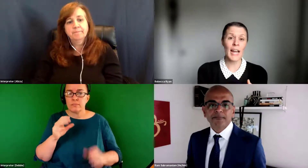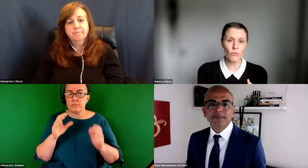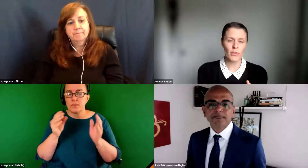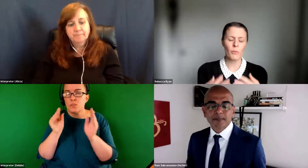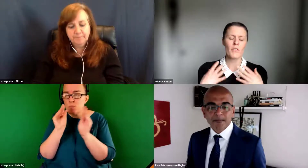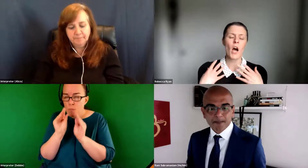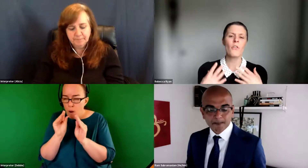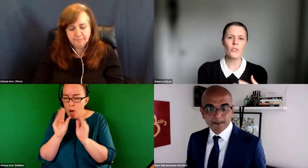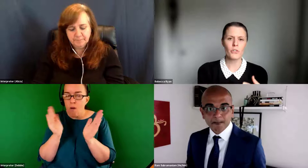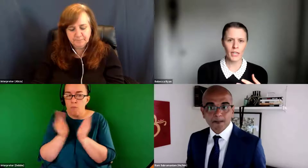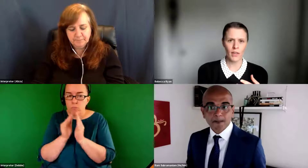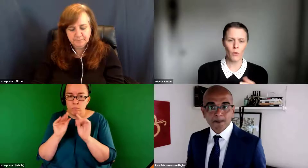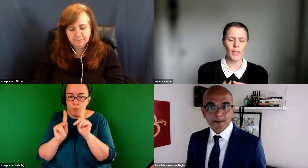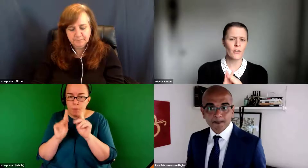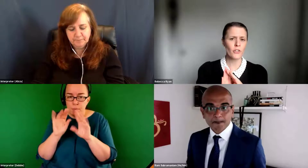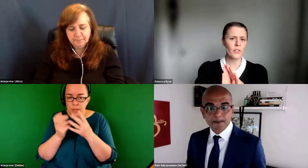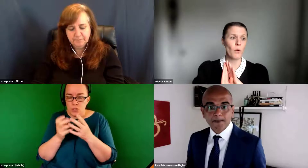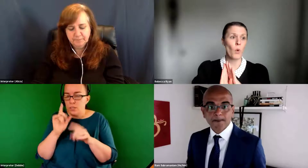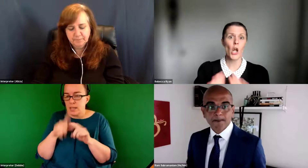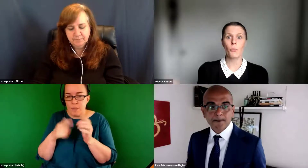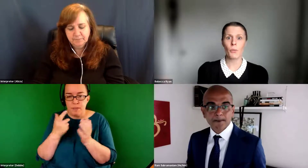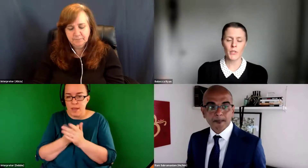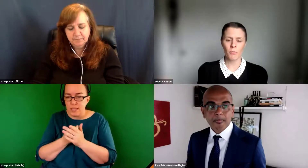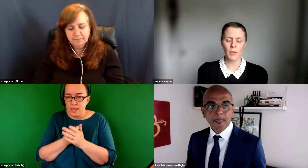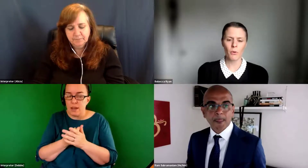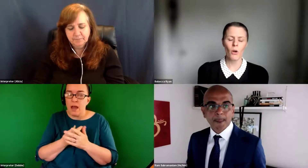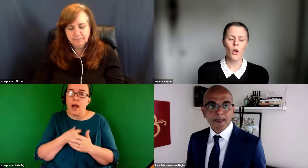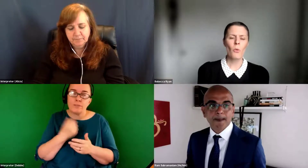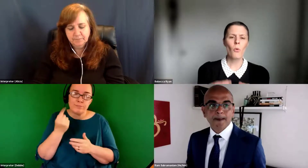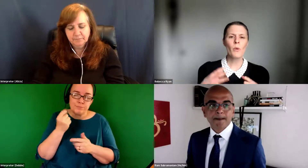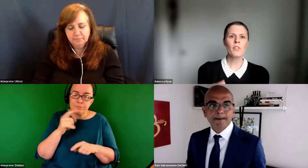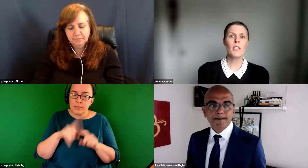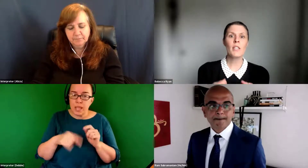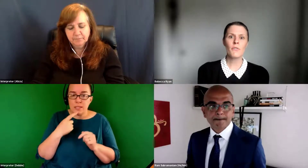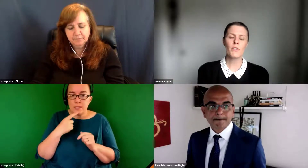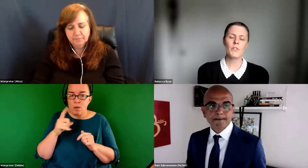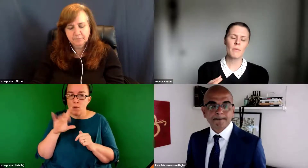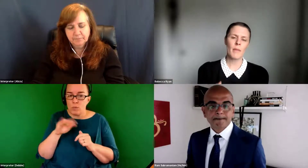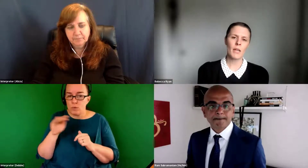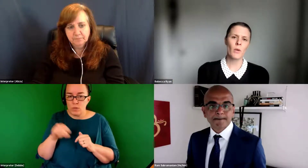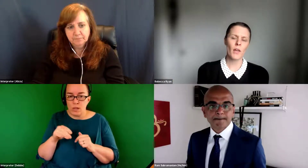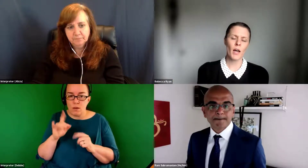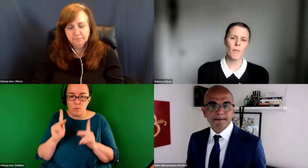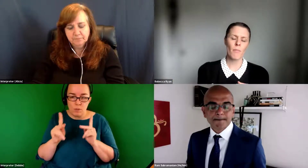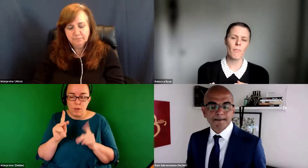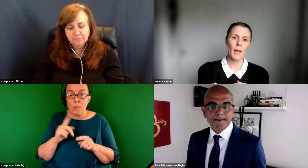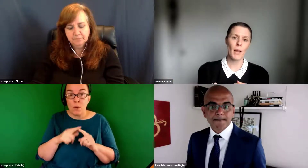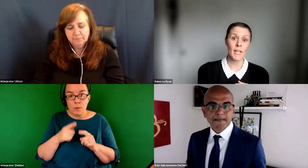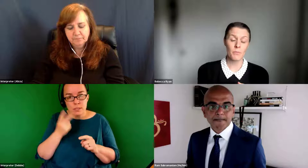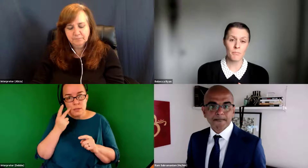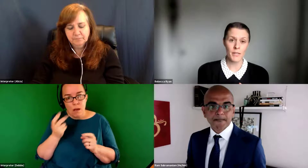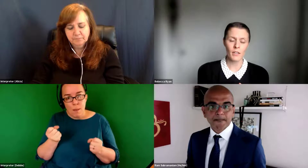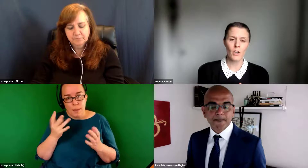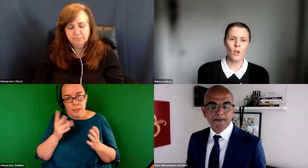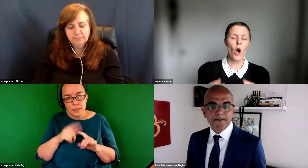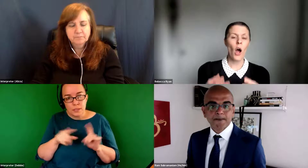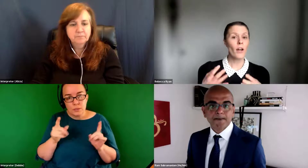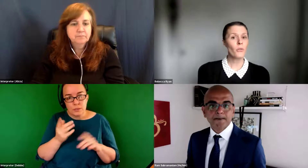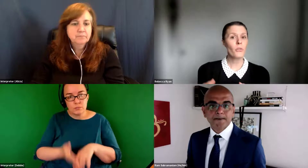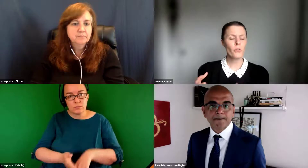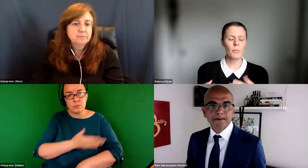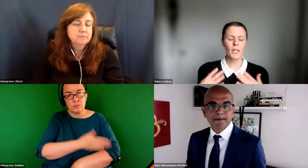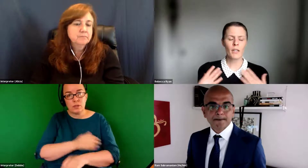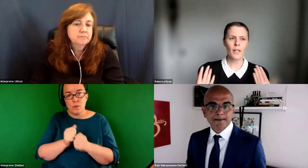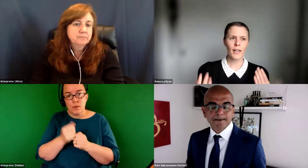have to account for that. We have to understand that. We can't just say 100% of people, but we see the differences it made with hepatitis B.